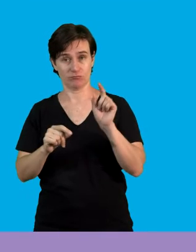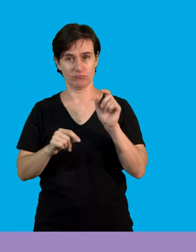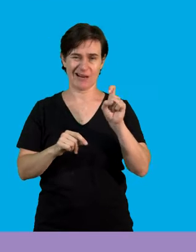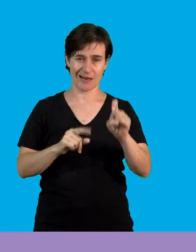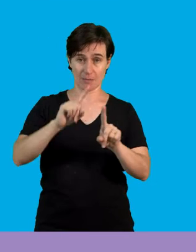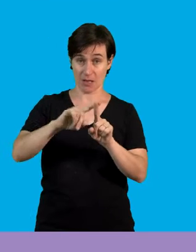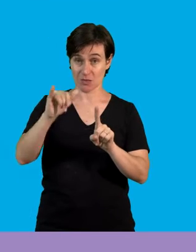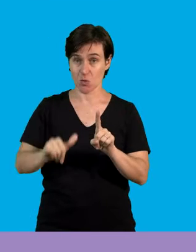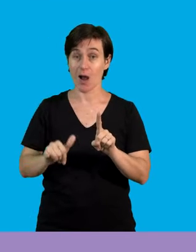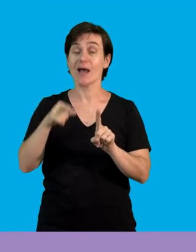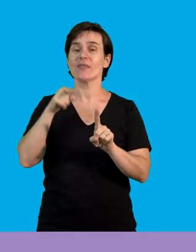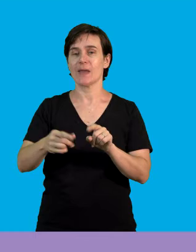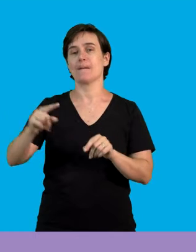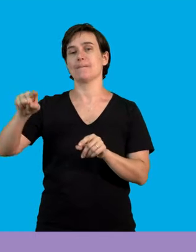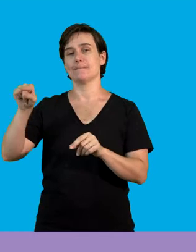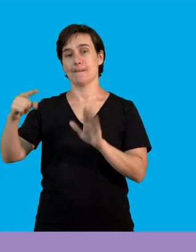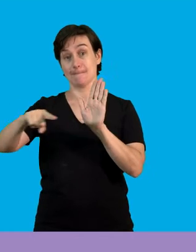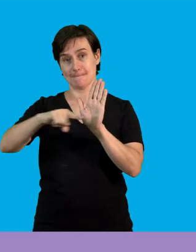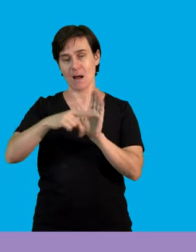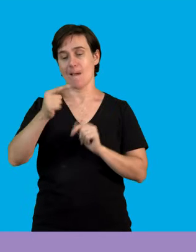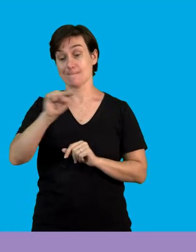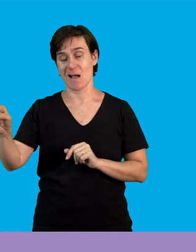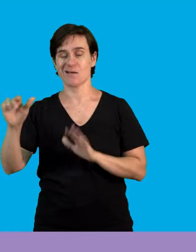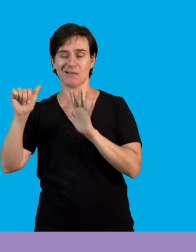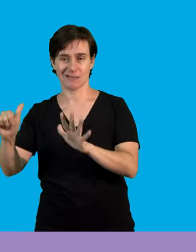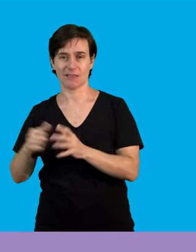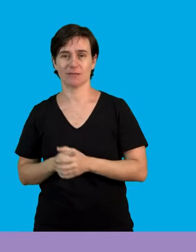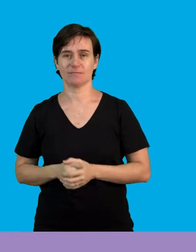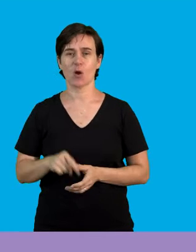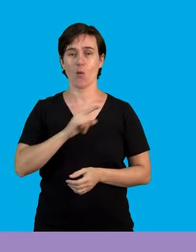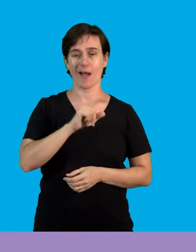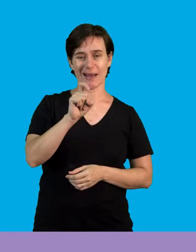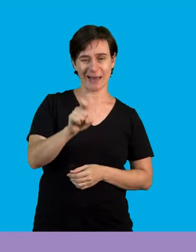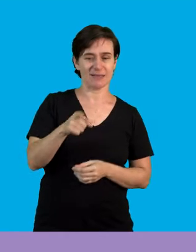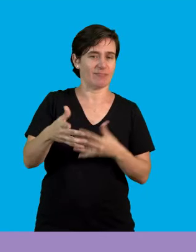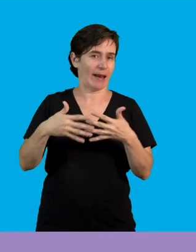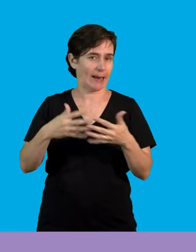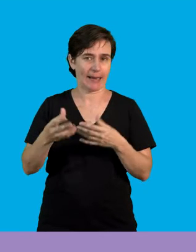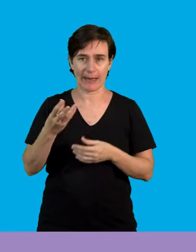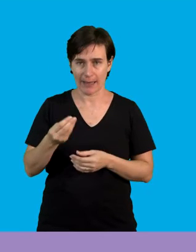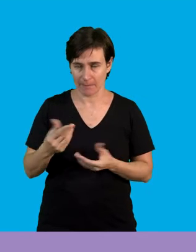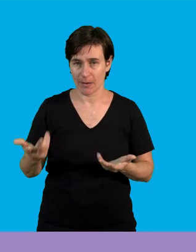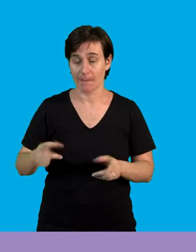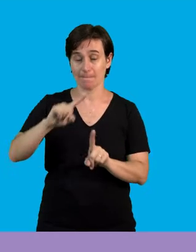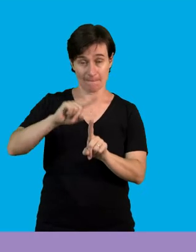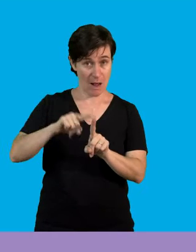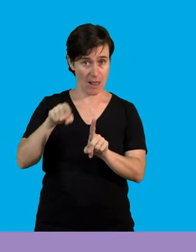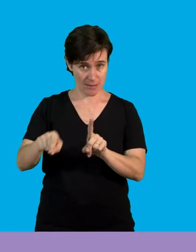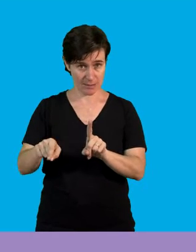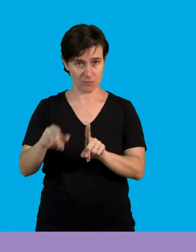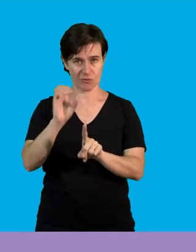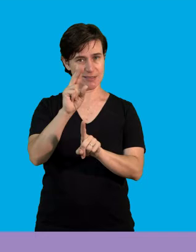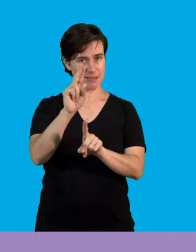subtract the 6. And it is a trinomial because x is a term, there is an operation sign, a plus